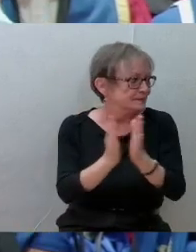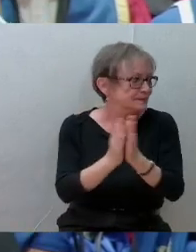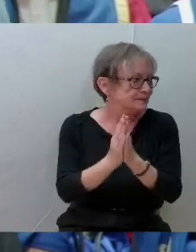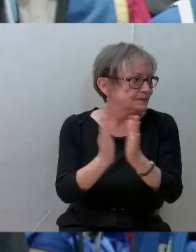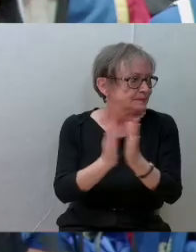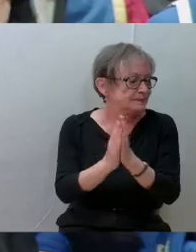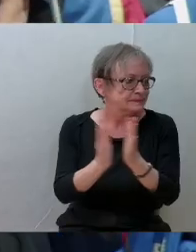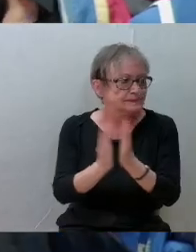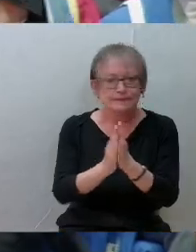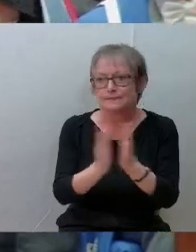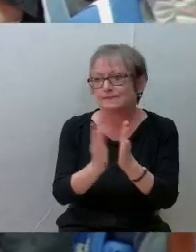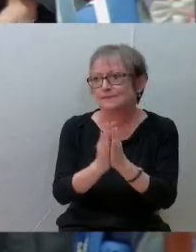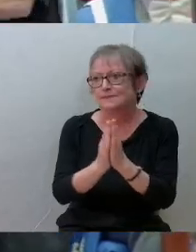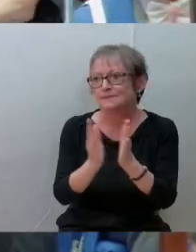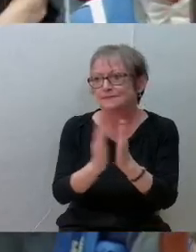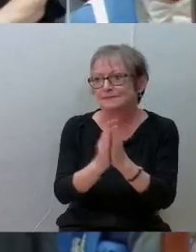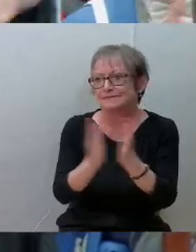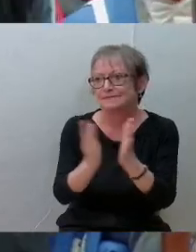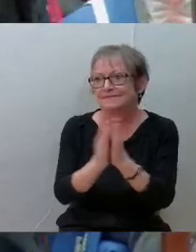Yeah. Come on.